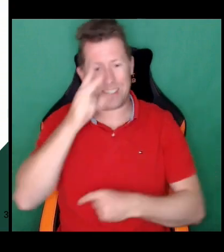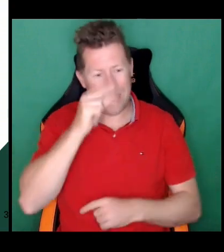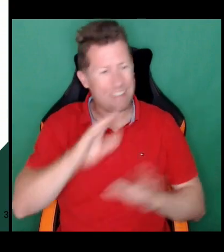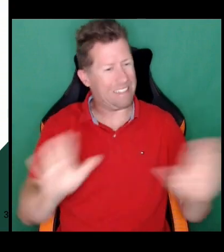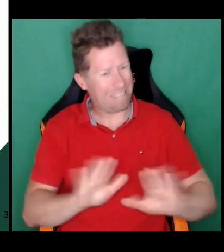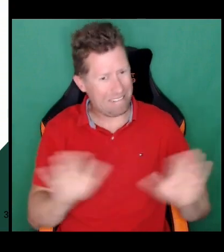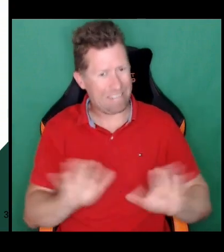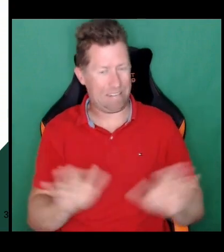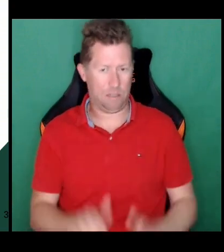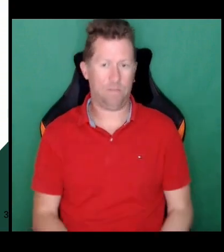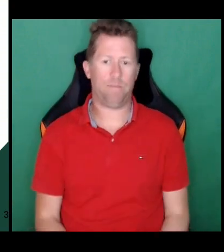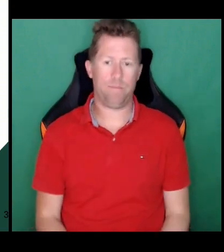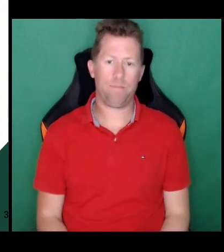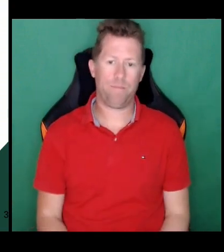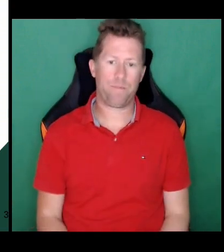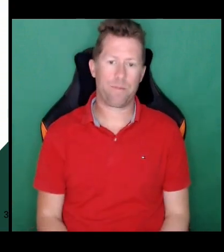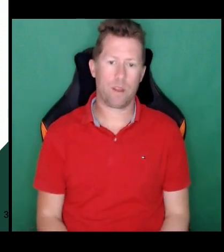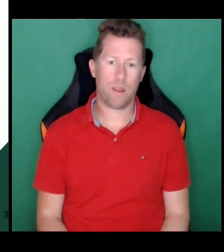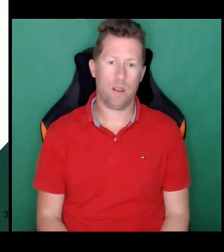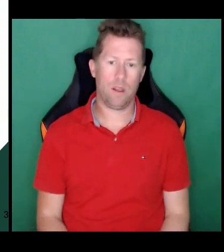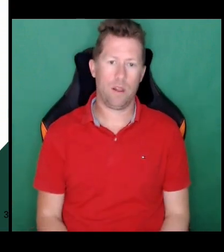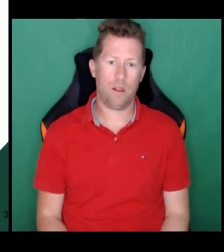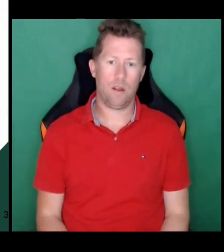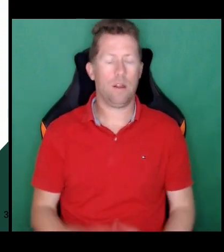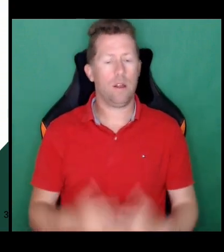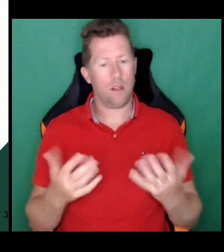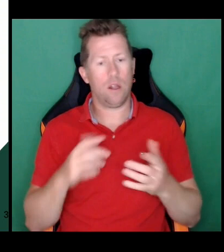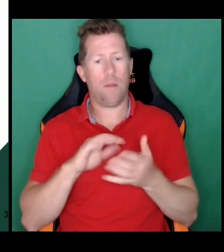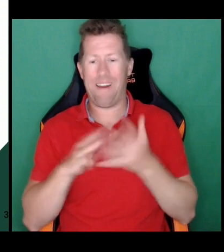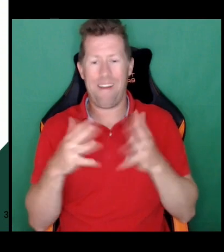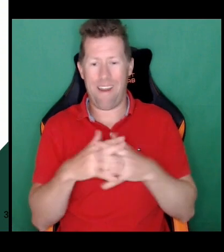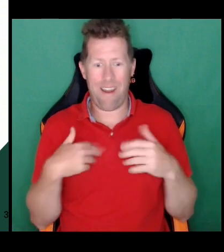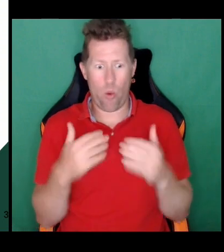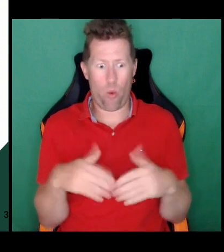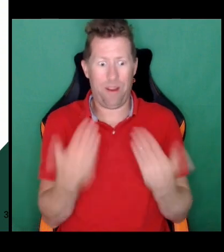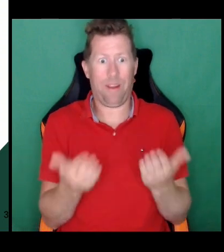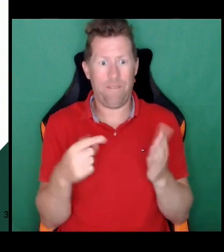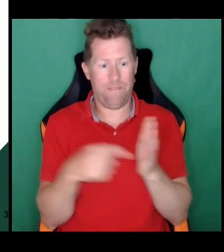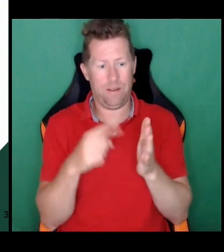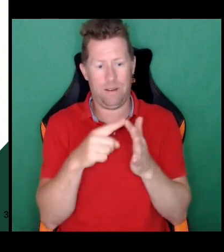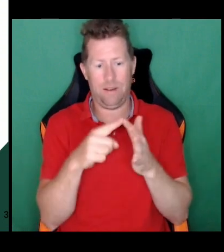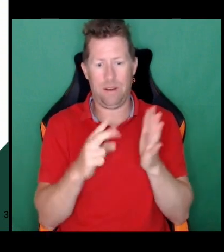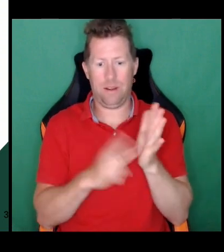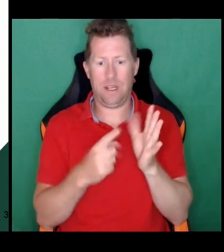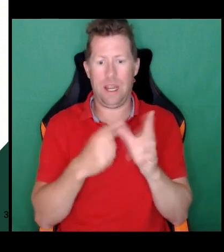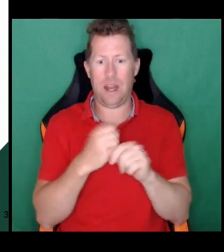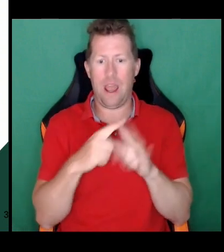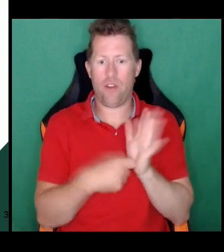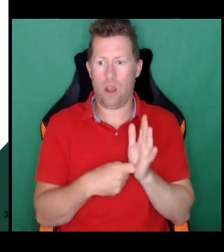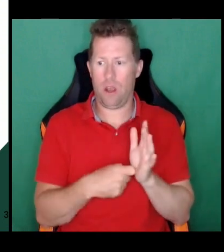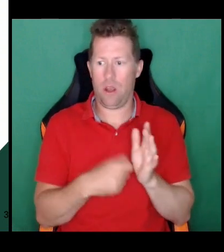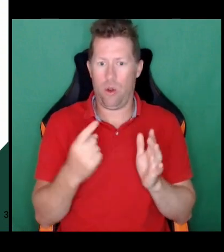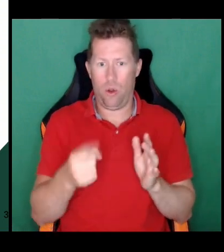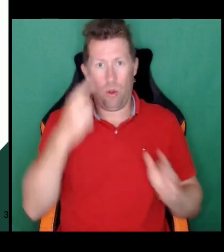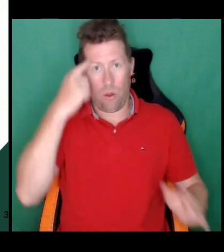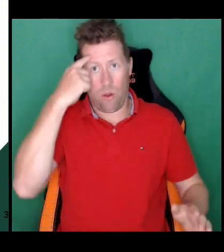communities. But how we build the self-efficacy of a team who is facing this new dynamic, this new